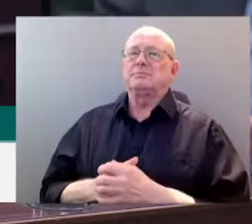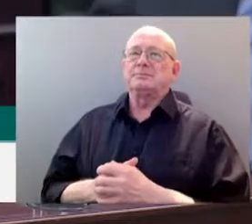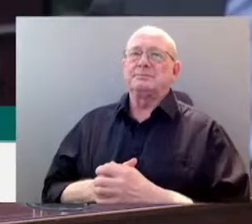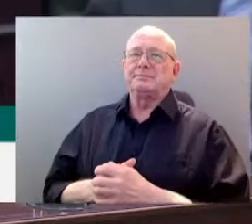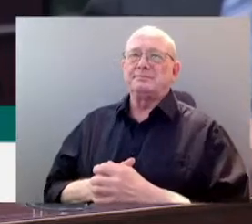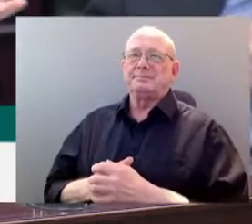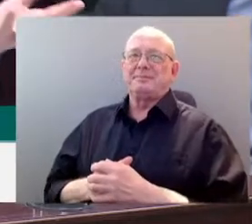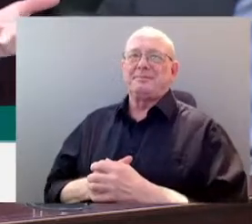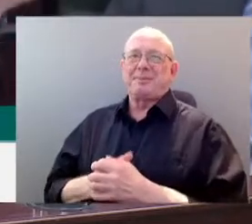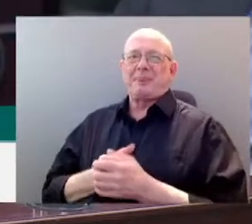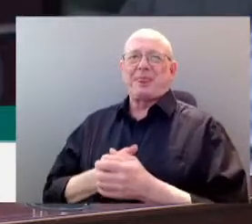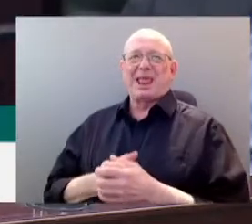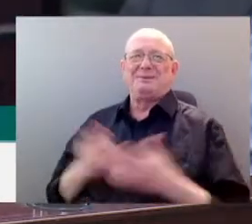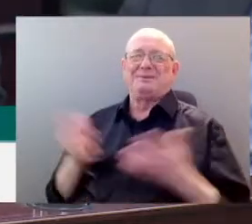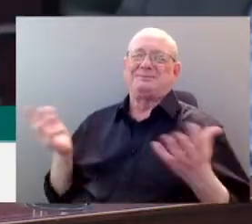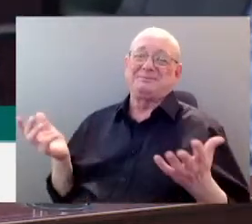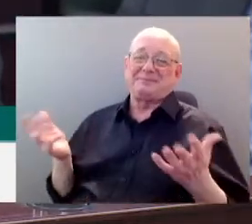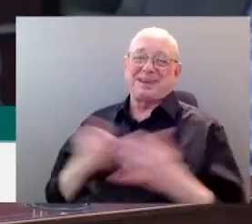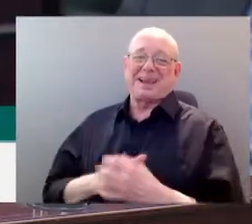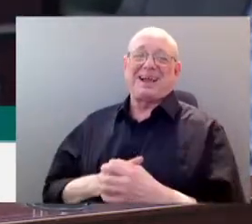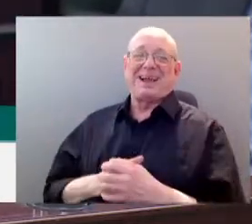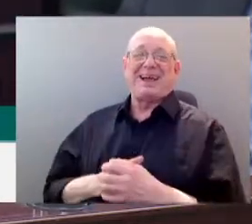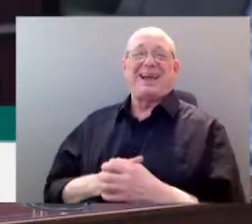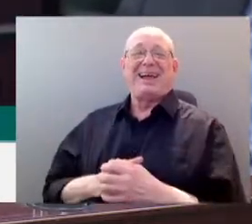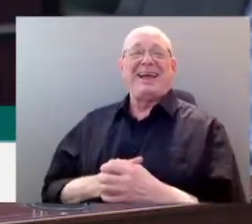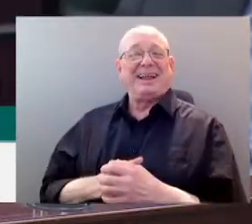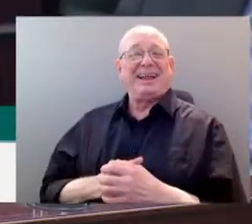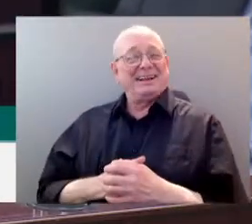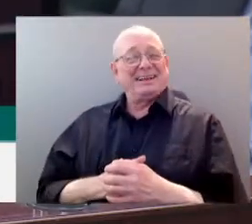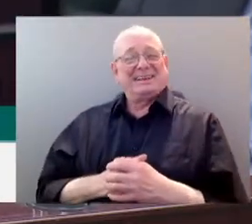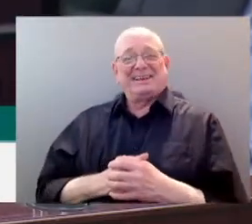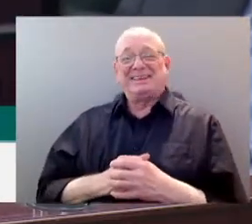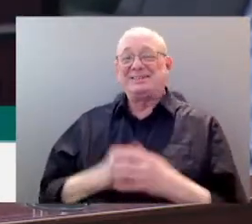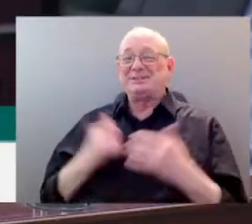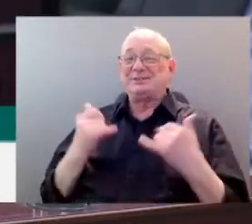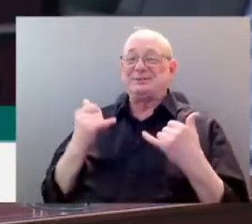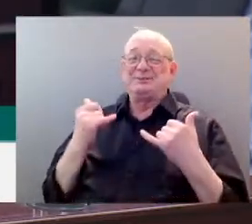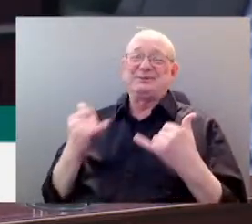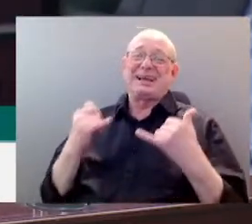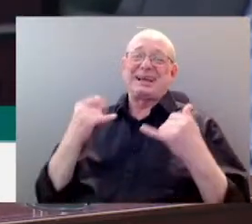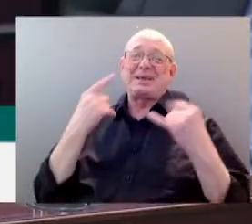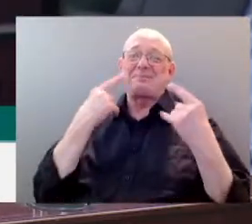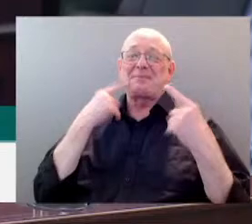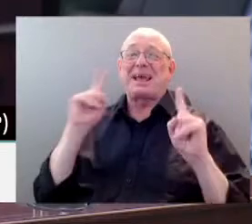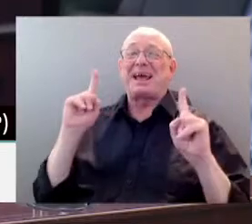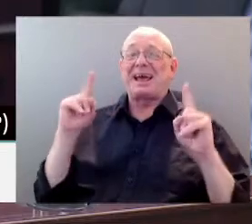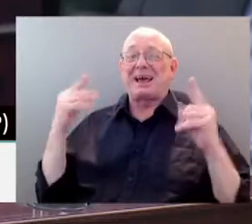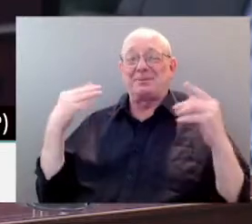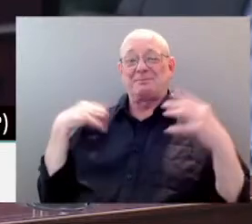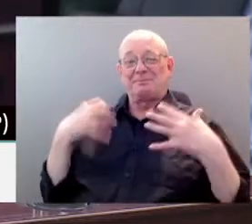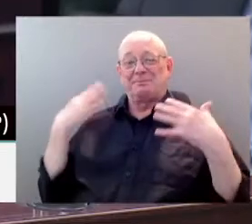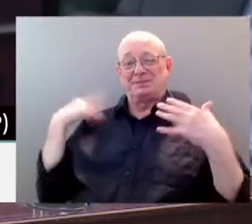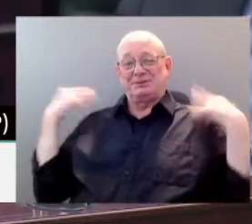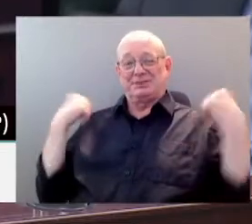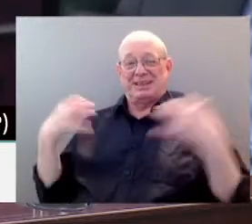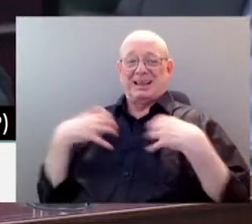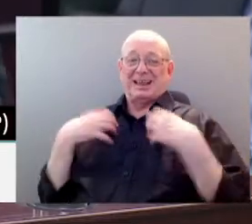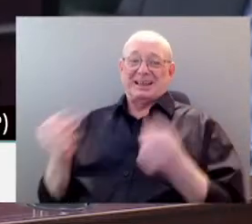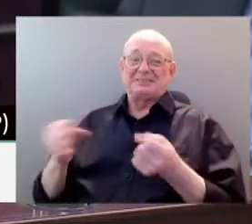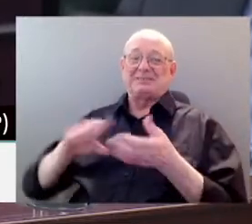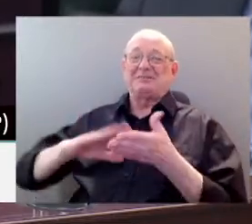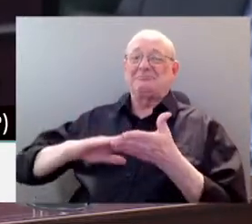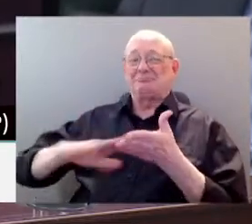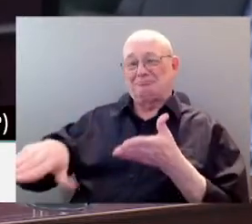opposition well Mr Speaker today the health Minister did finally admit that the discharge policy is a mass it needs to be reviewed and as we've